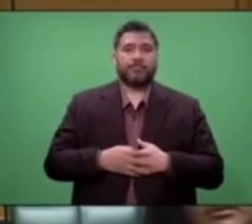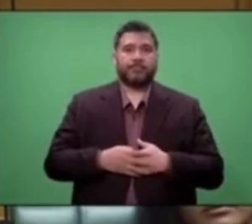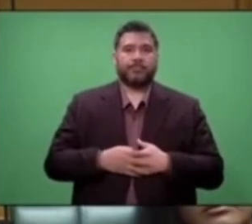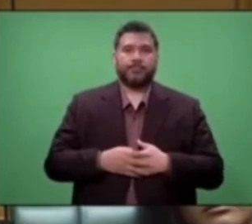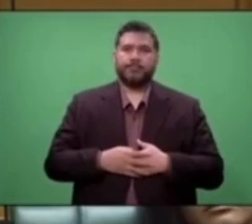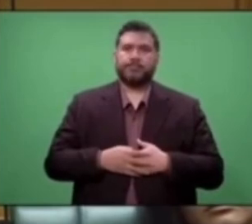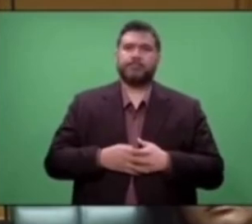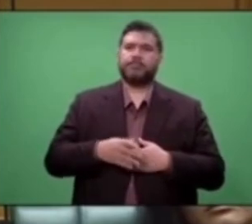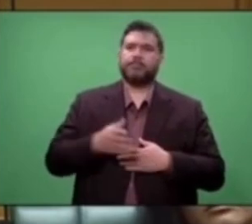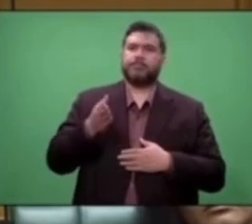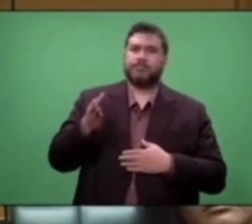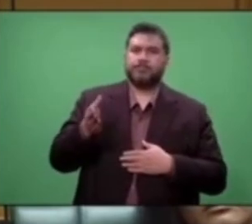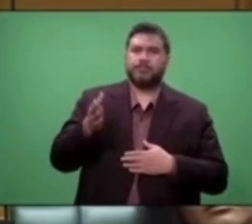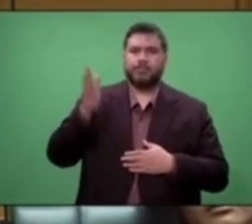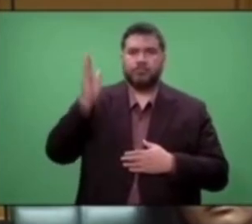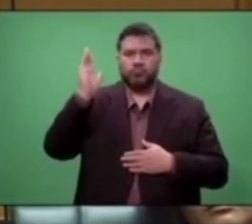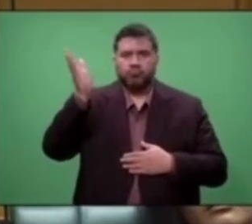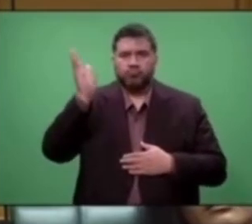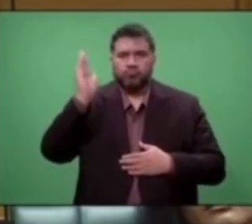tātou katoa.